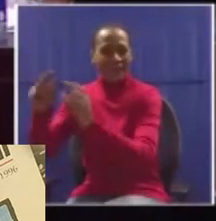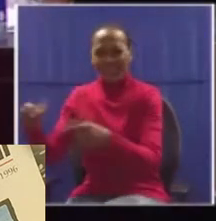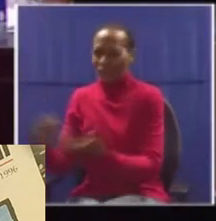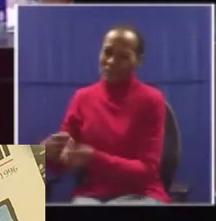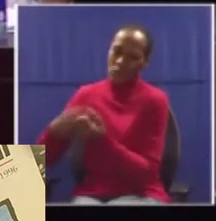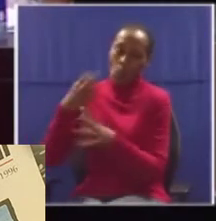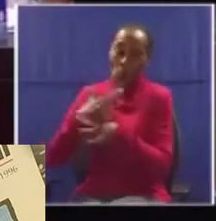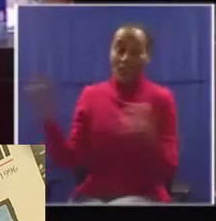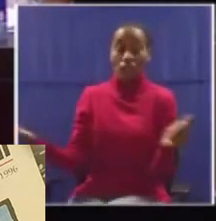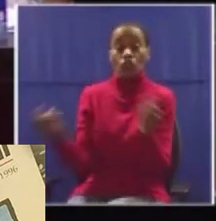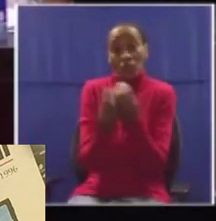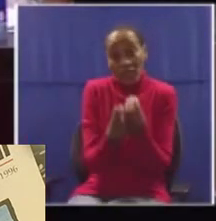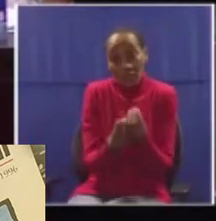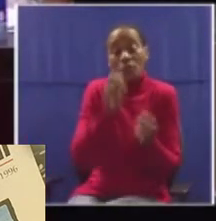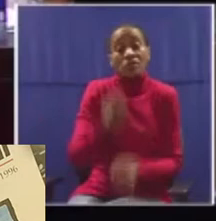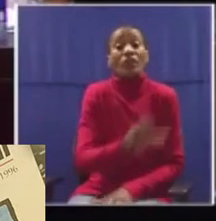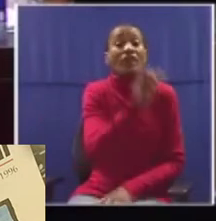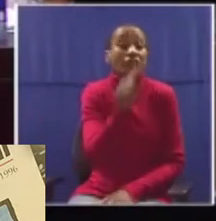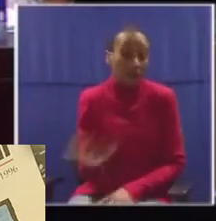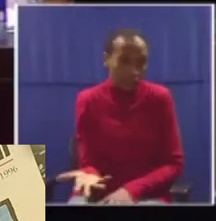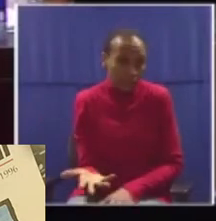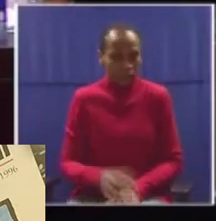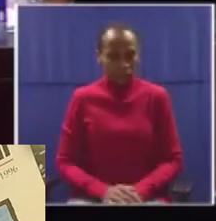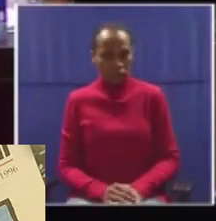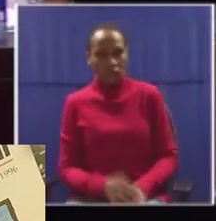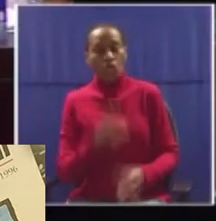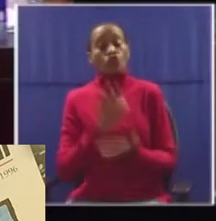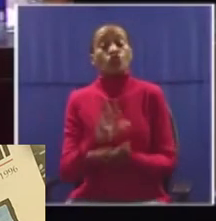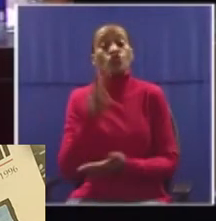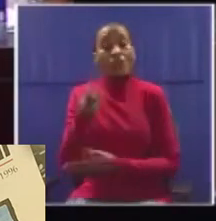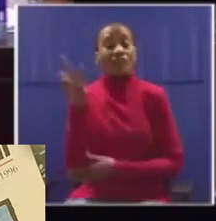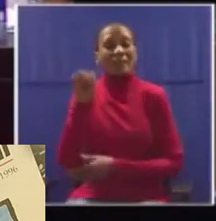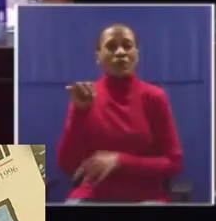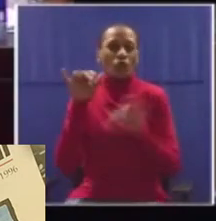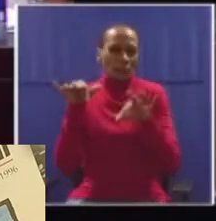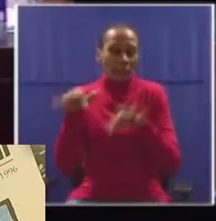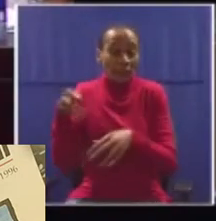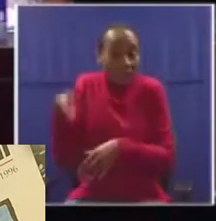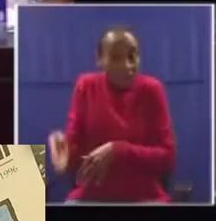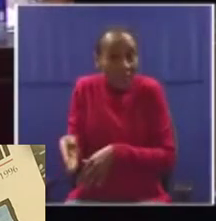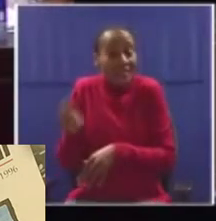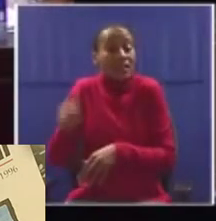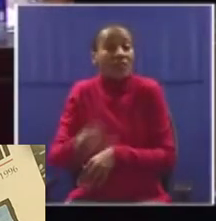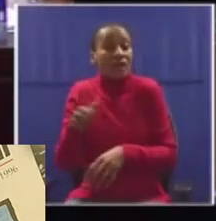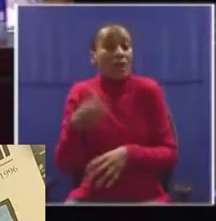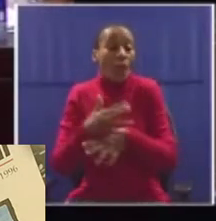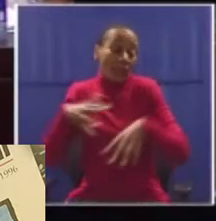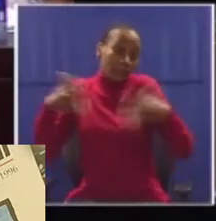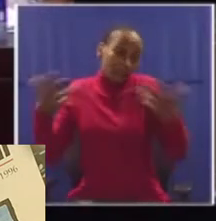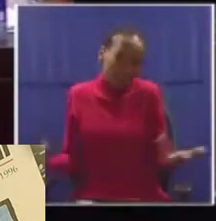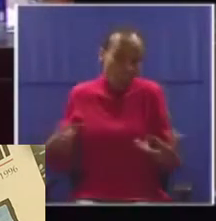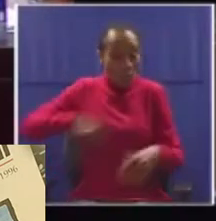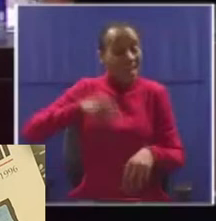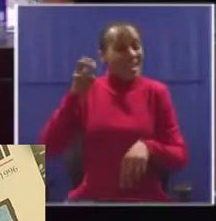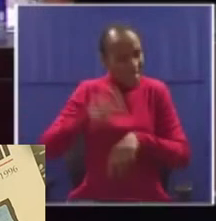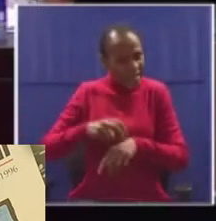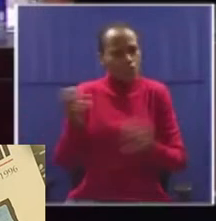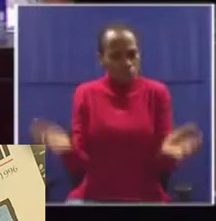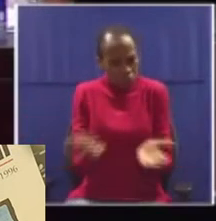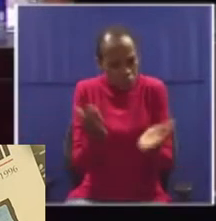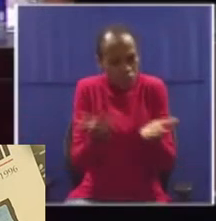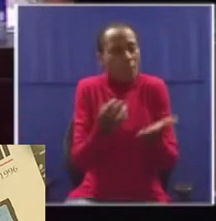markets to do business with South Africa with with 12 million South Africans unable to find work we need to grow our economy